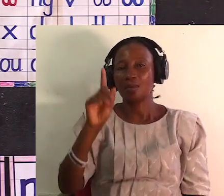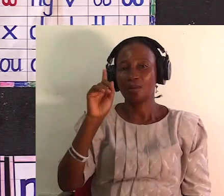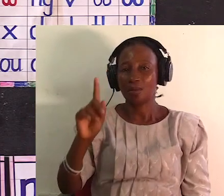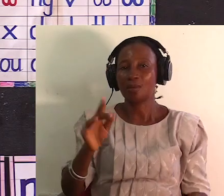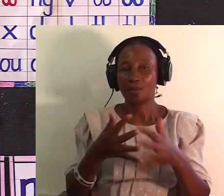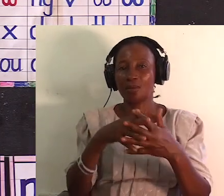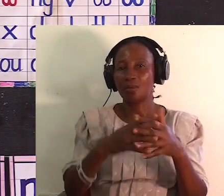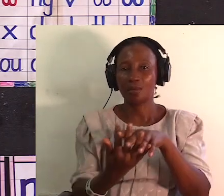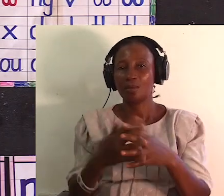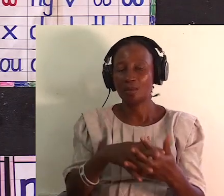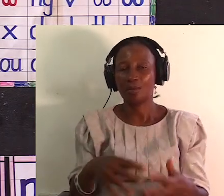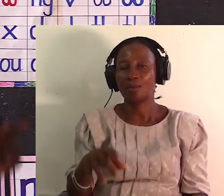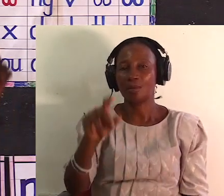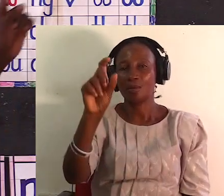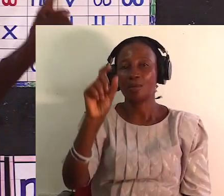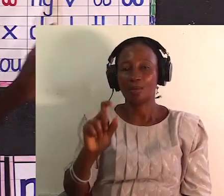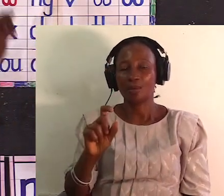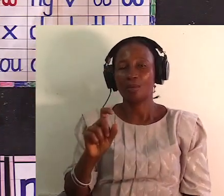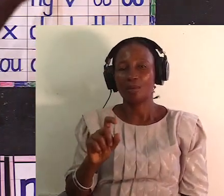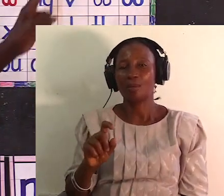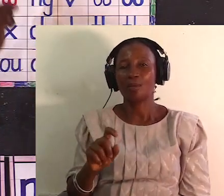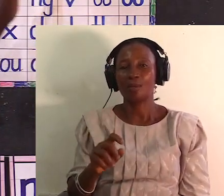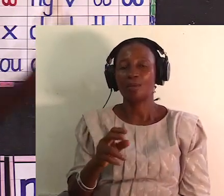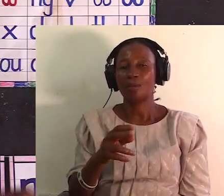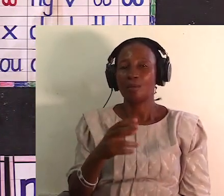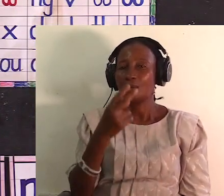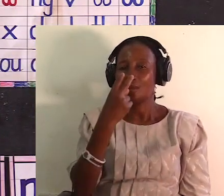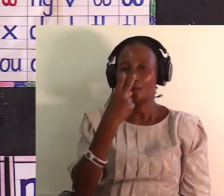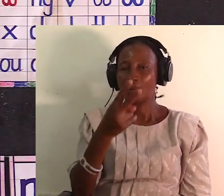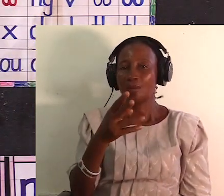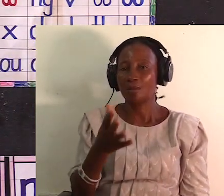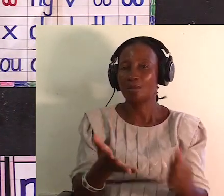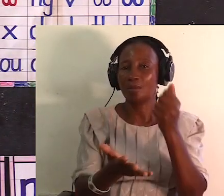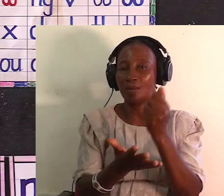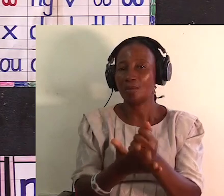a word and you did not see that word in the bank,